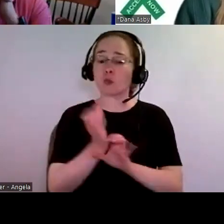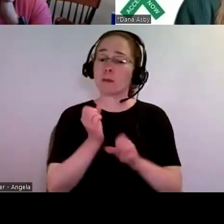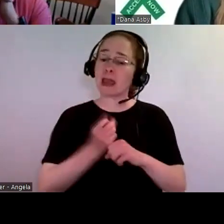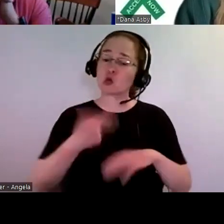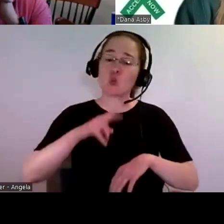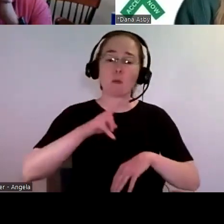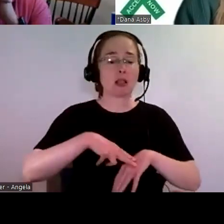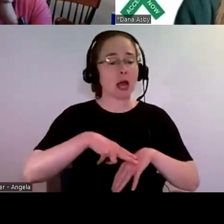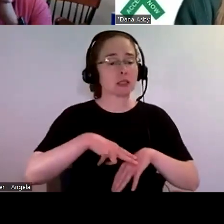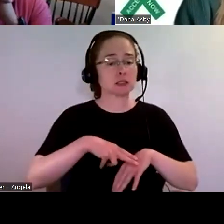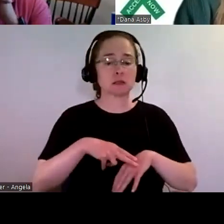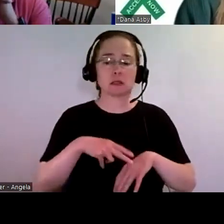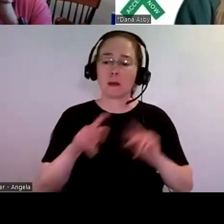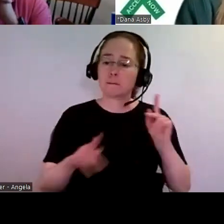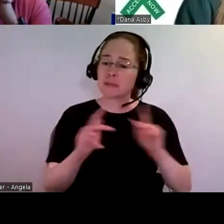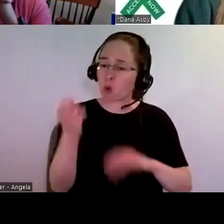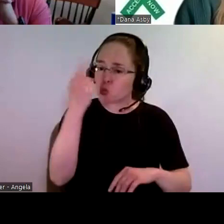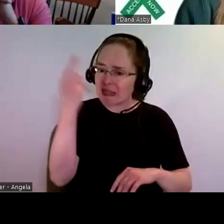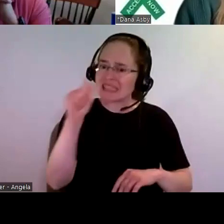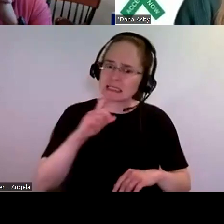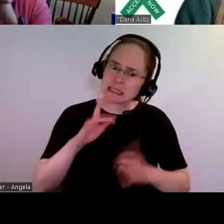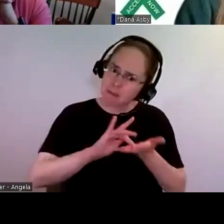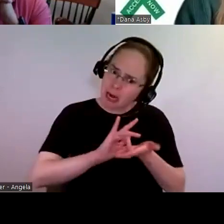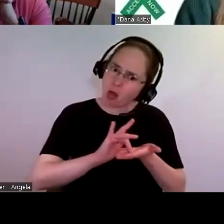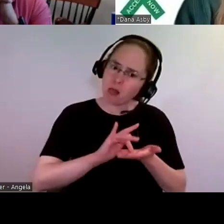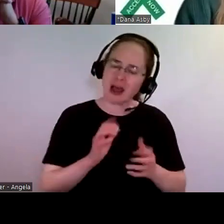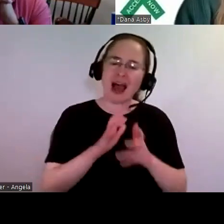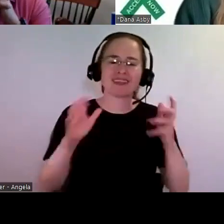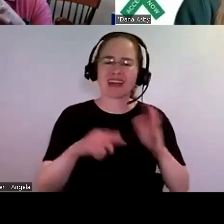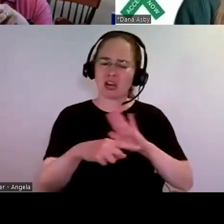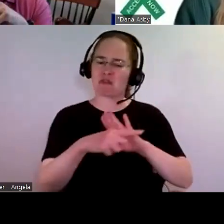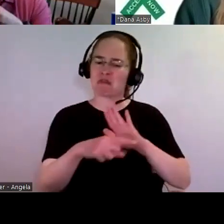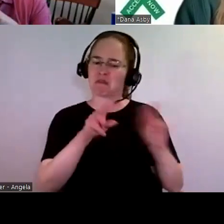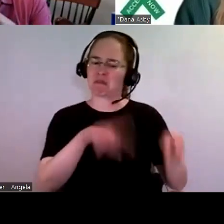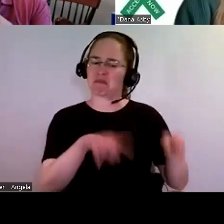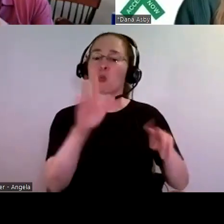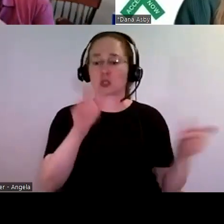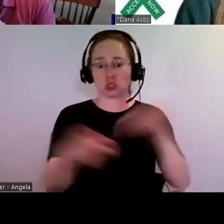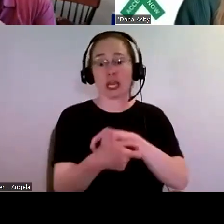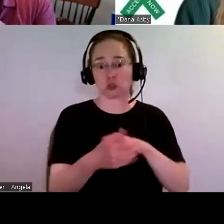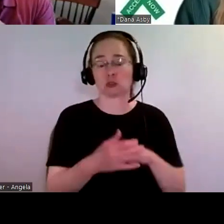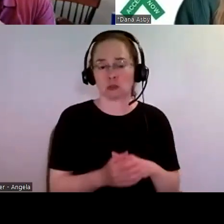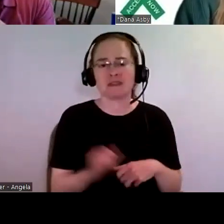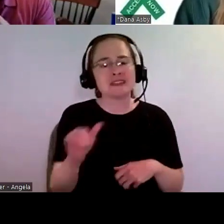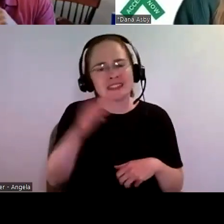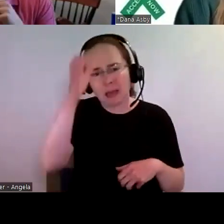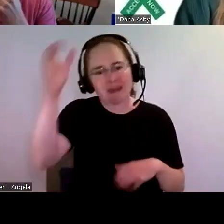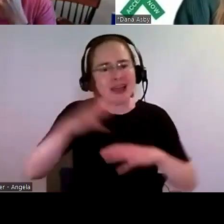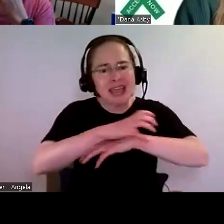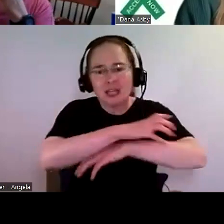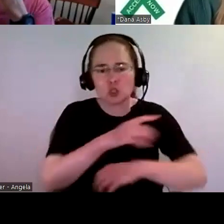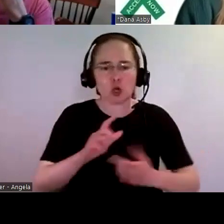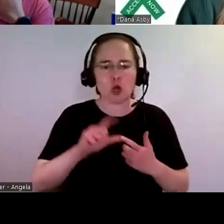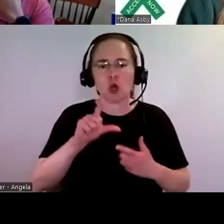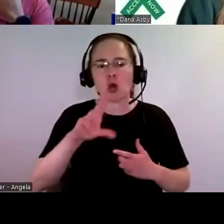and have people realize this is something medical, a lot of the stigma will change. Just like you have cancer or lupus